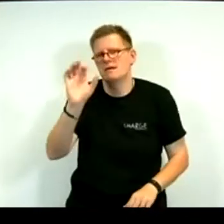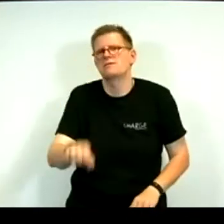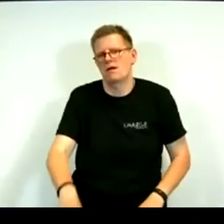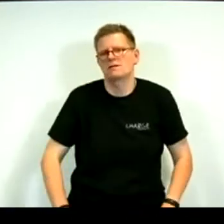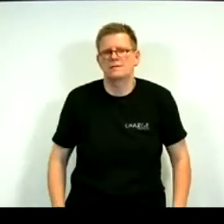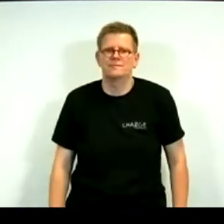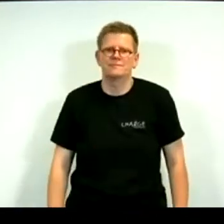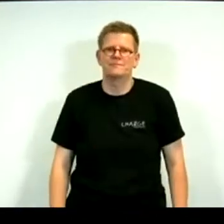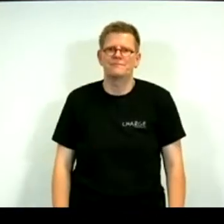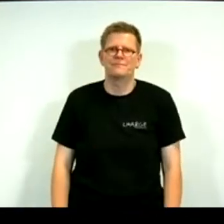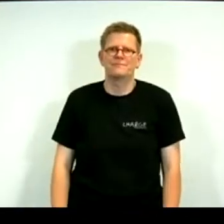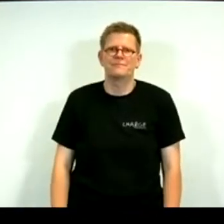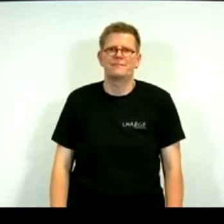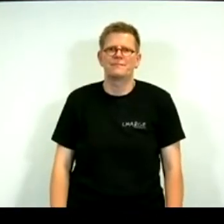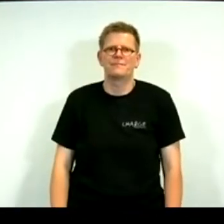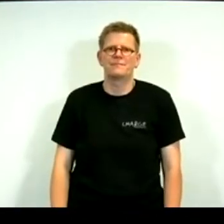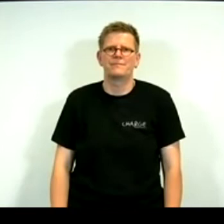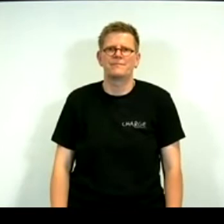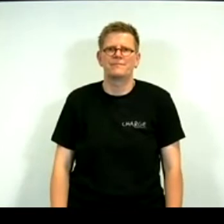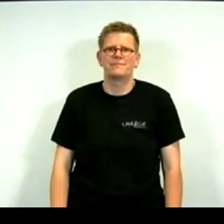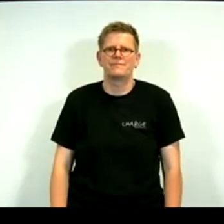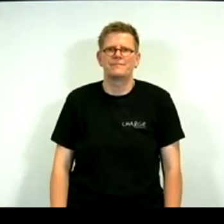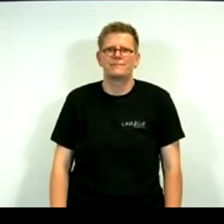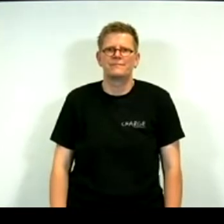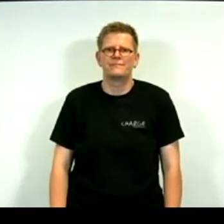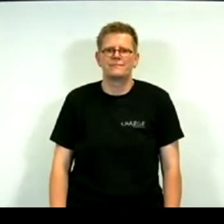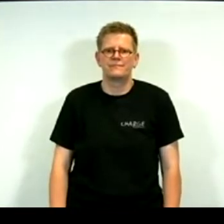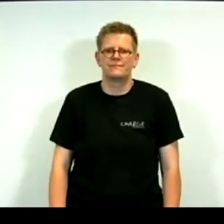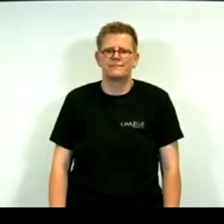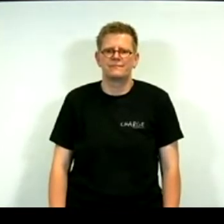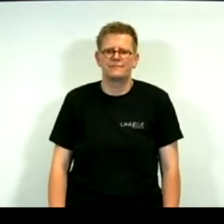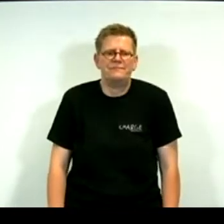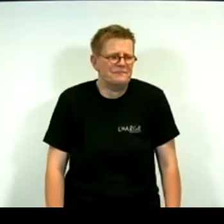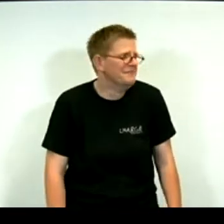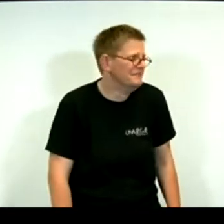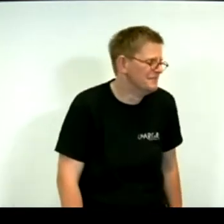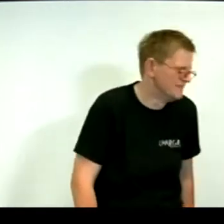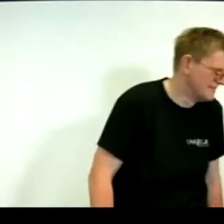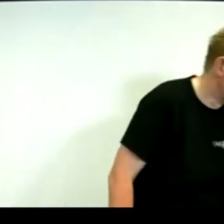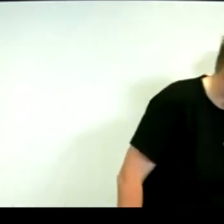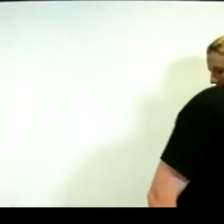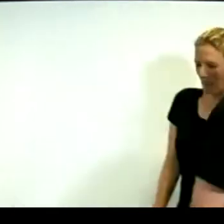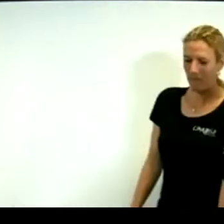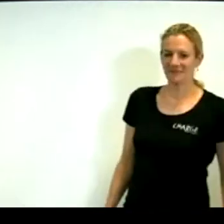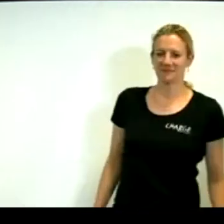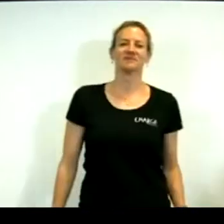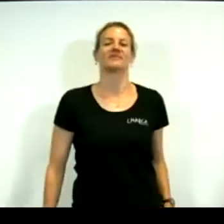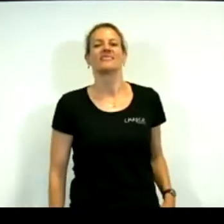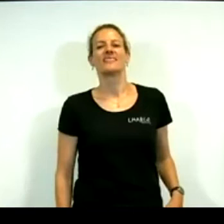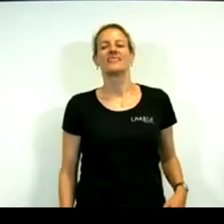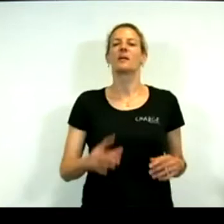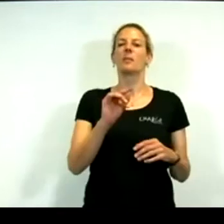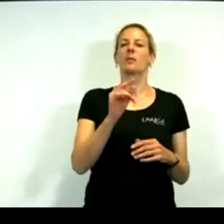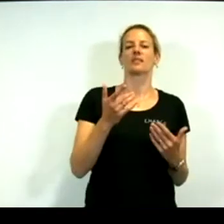as primarily just to get light stimulation. But that's a minority